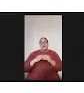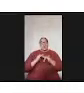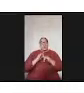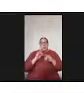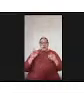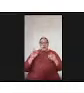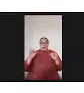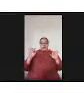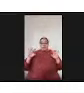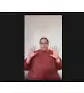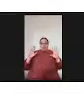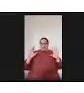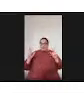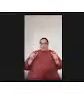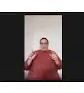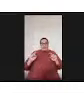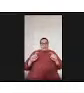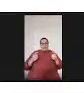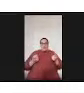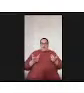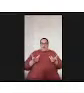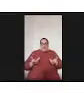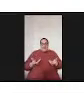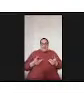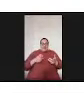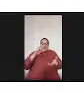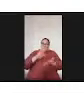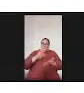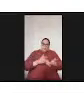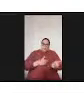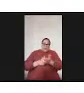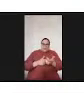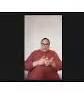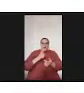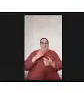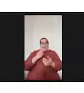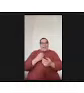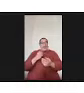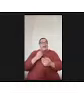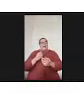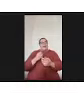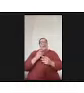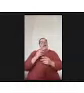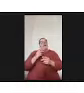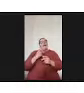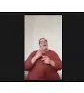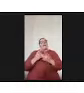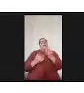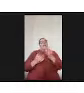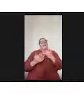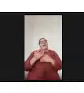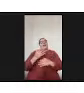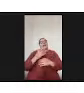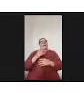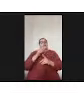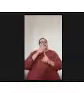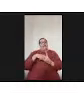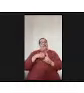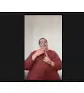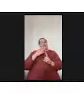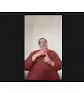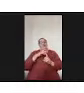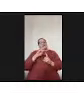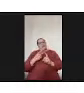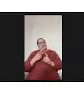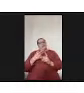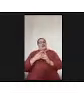your fire extinguishers, you've got your fire hose rails, which you can utilize.